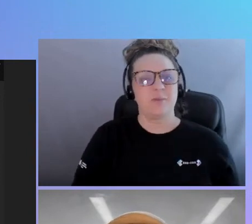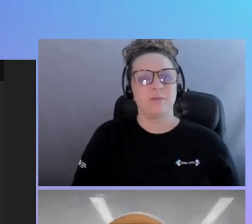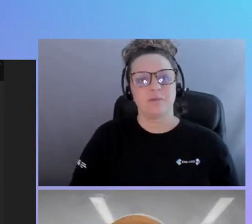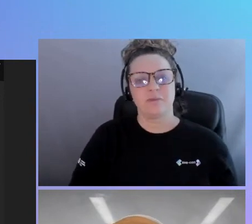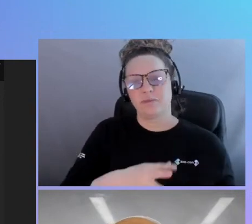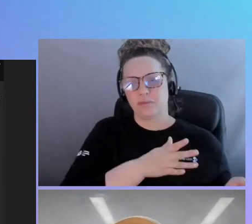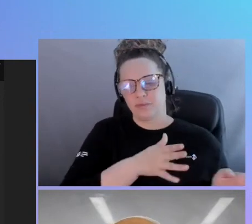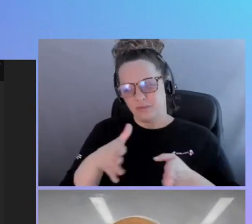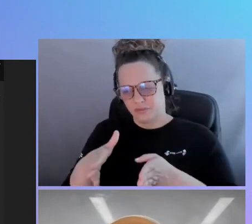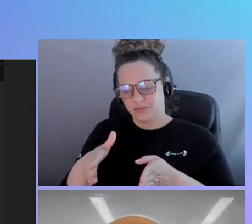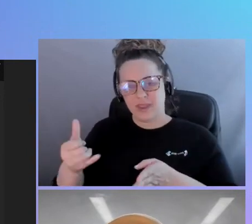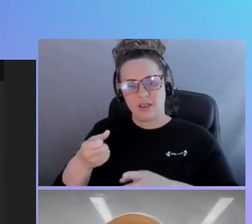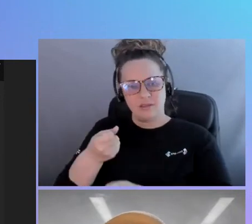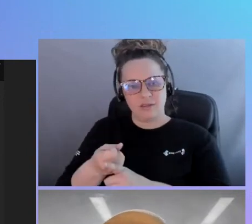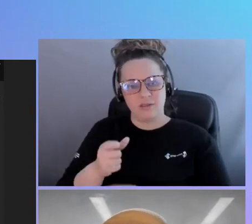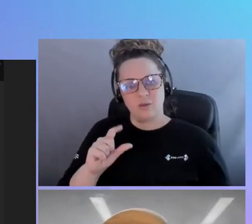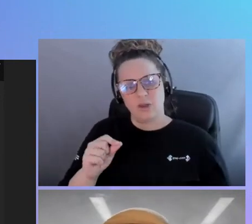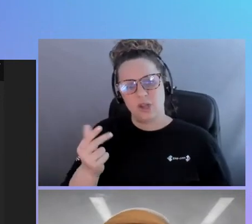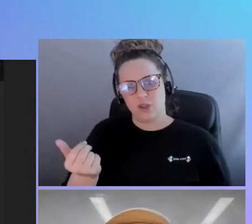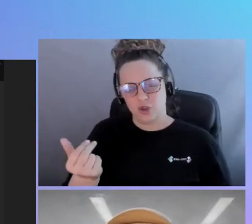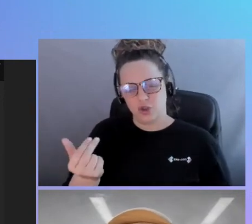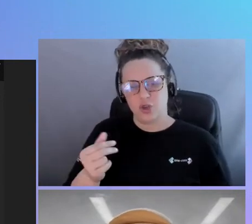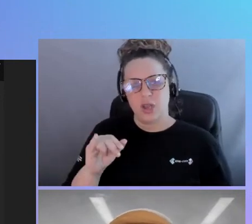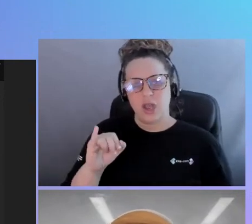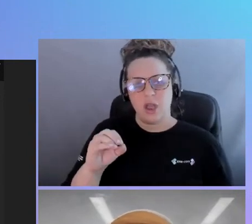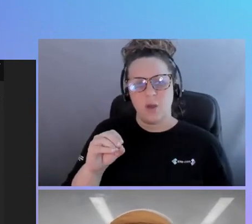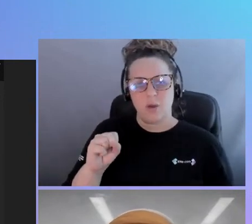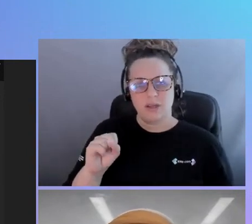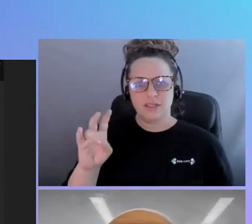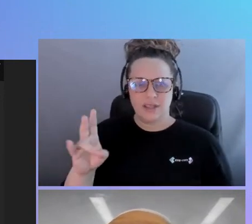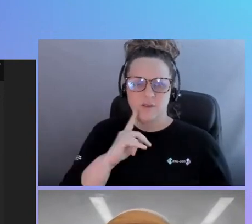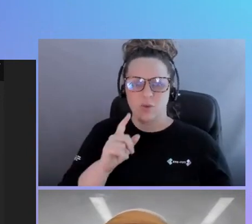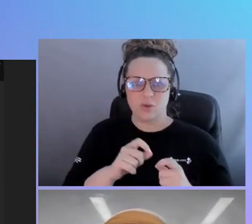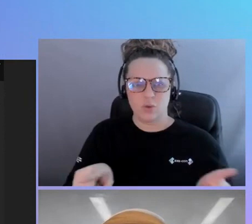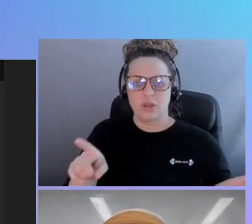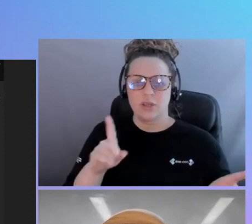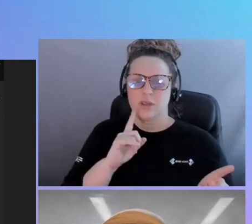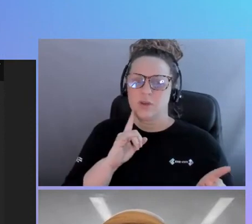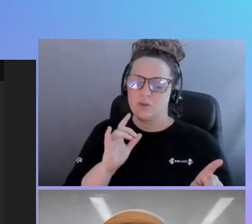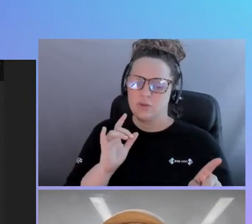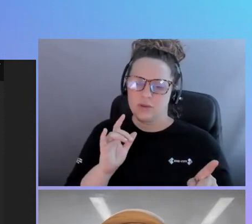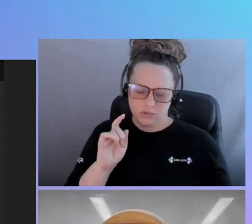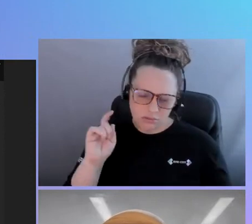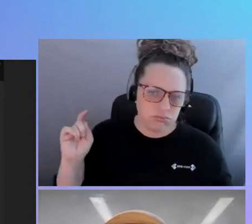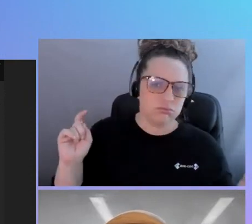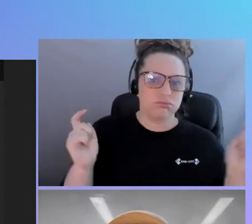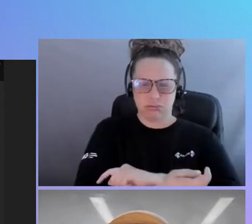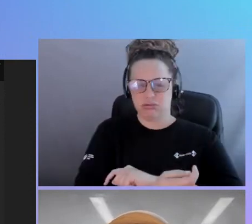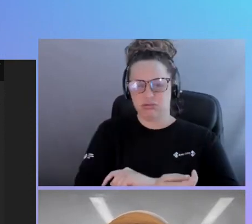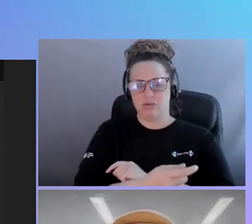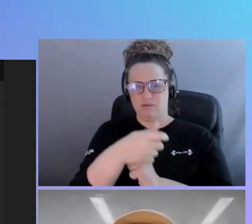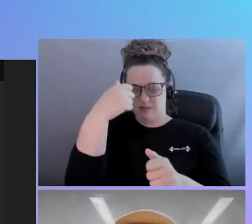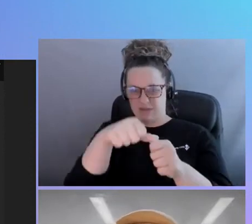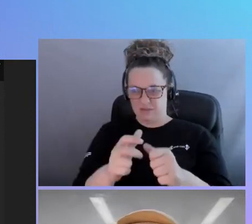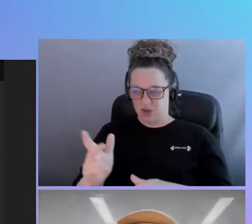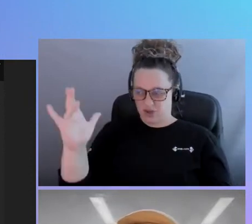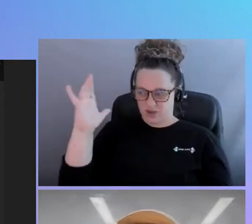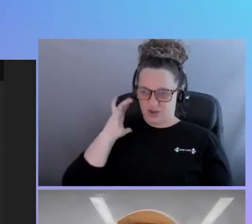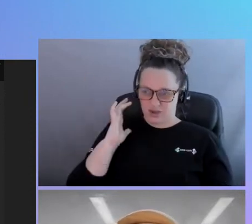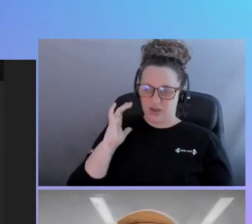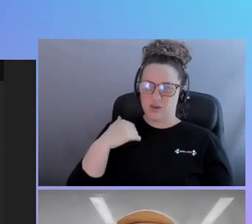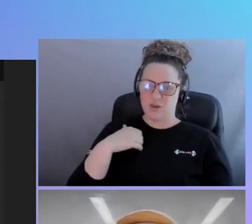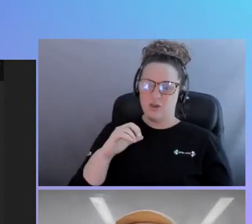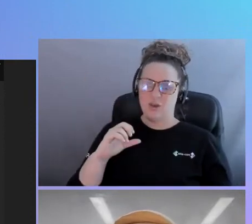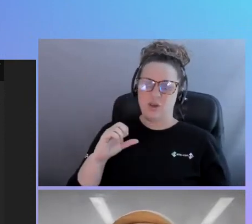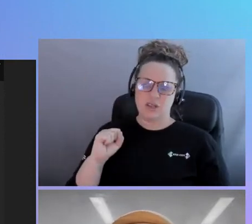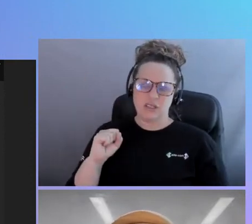In 2013, iOS 7 was released. It was a major UI revolution. If you remember, we went from